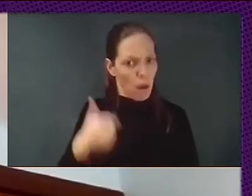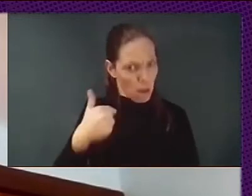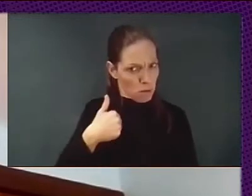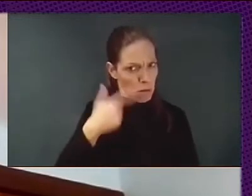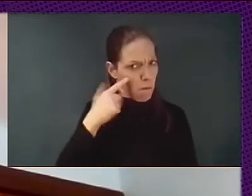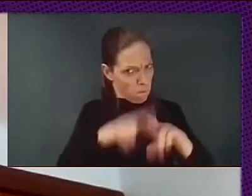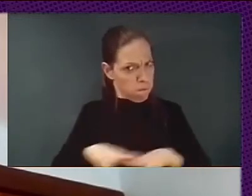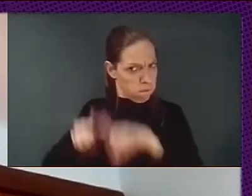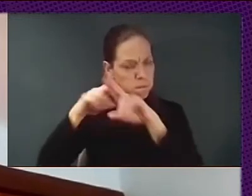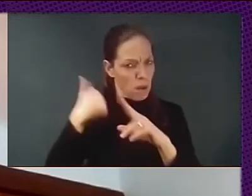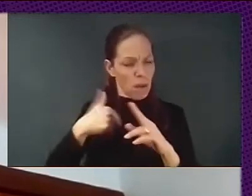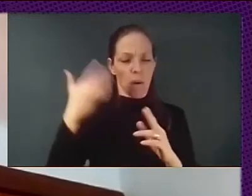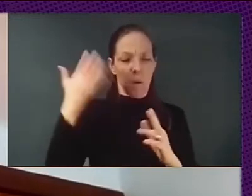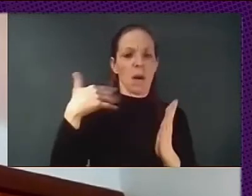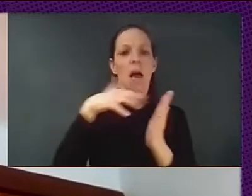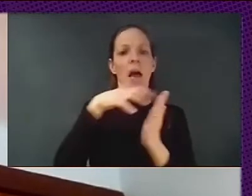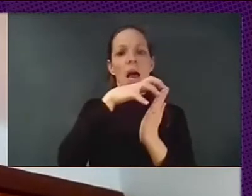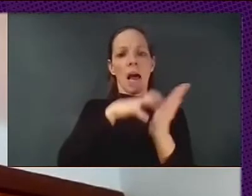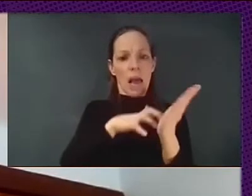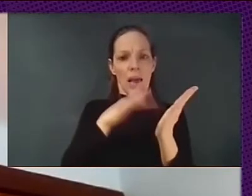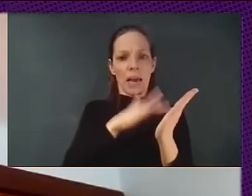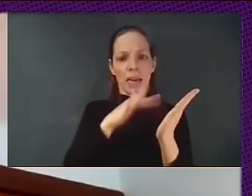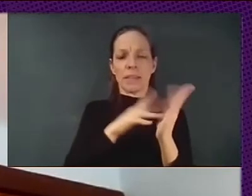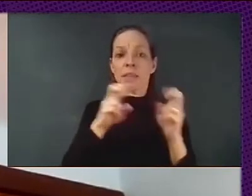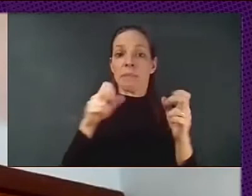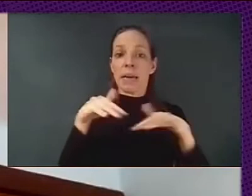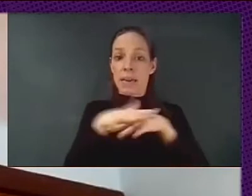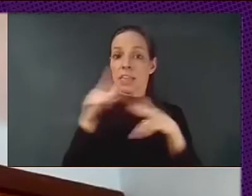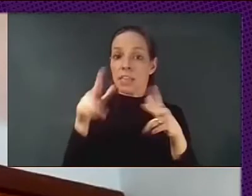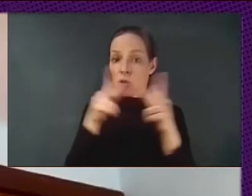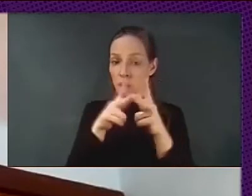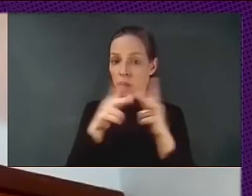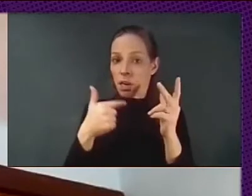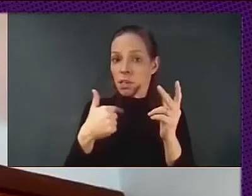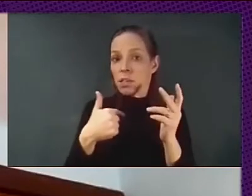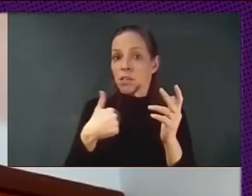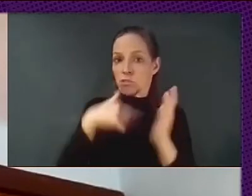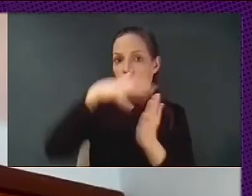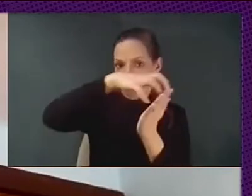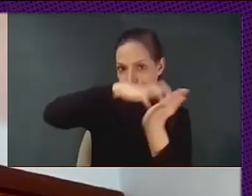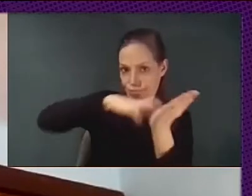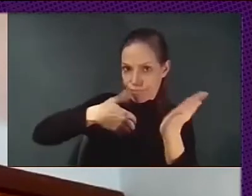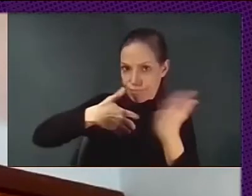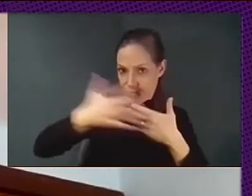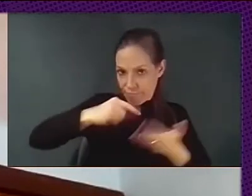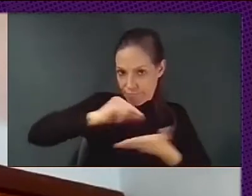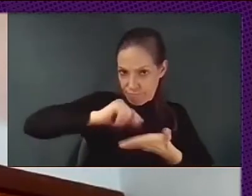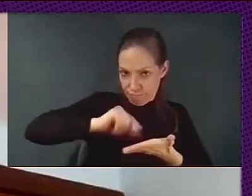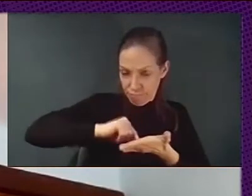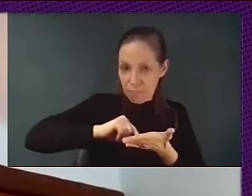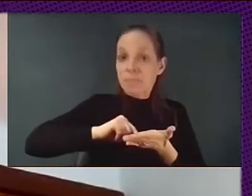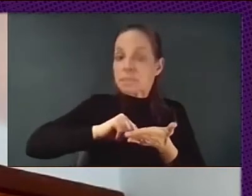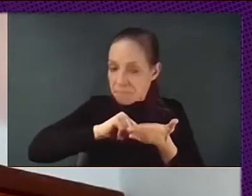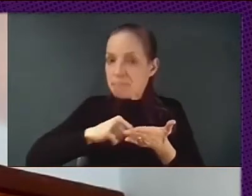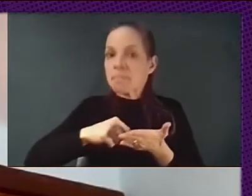on SSRN. But the issue is, we can look at what, you